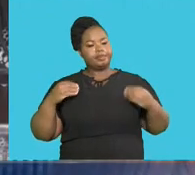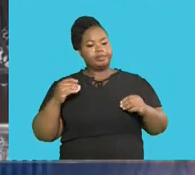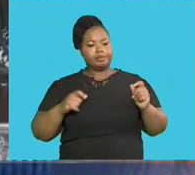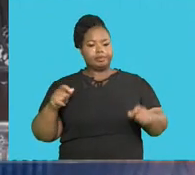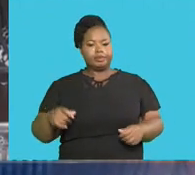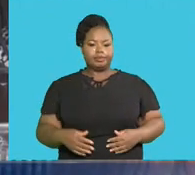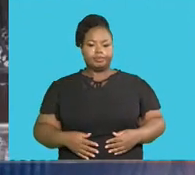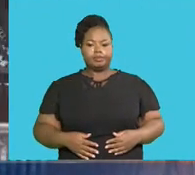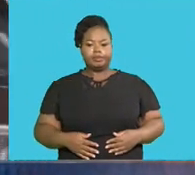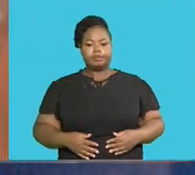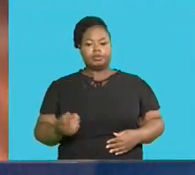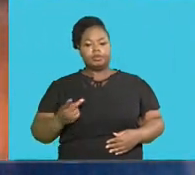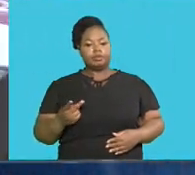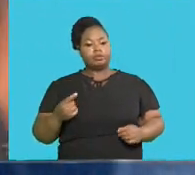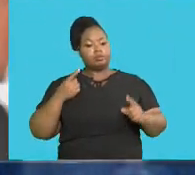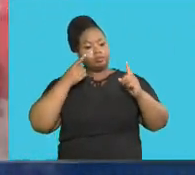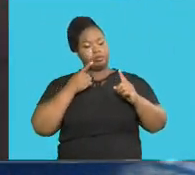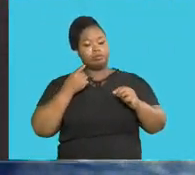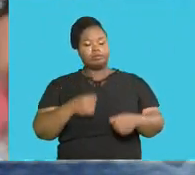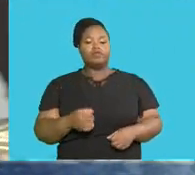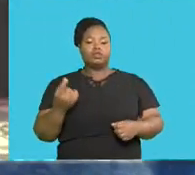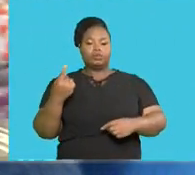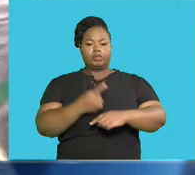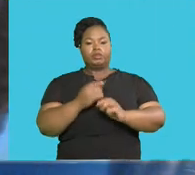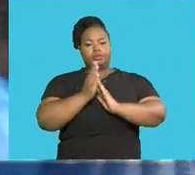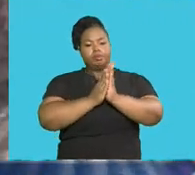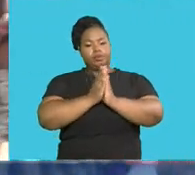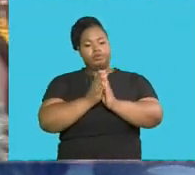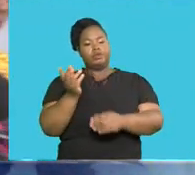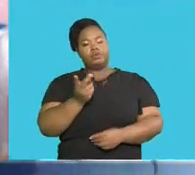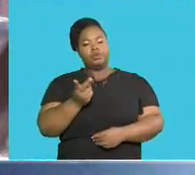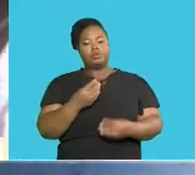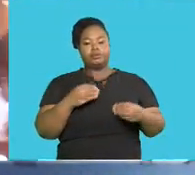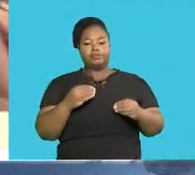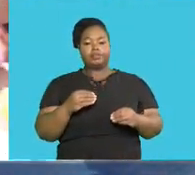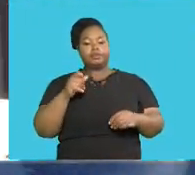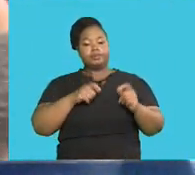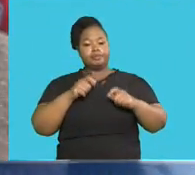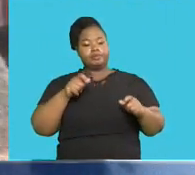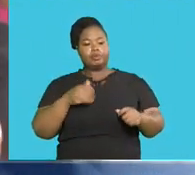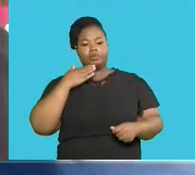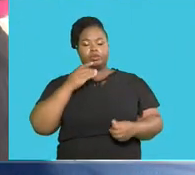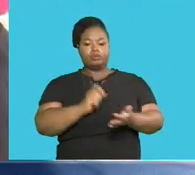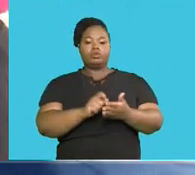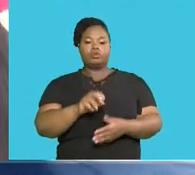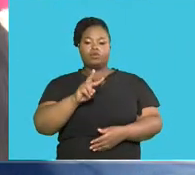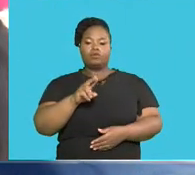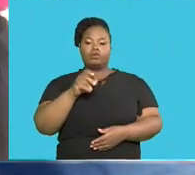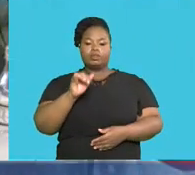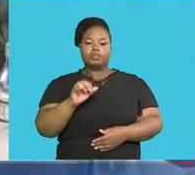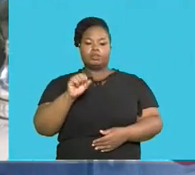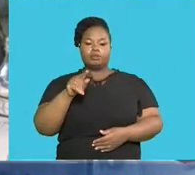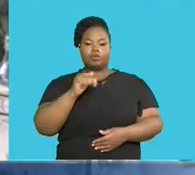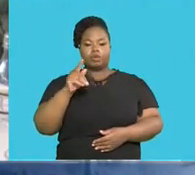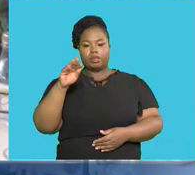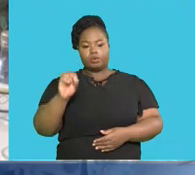entrepreneurs. Ukufezekisa injongo yolusuku yokukhuthaza nokuxhobisa usomashishini kwangumbhali uVusi Thembekwayo